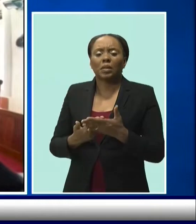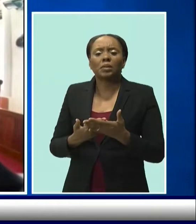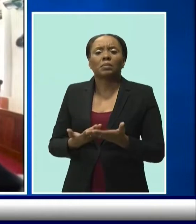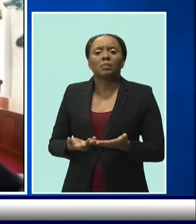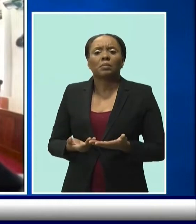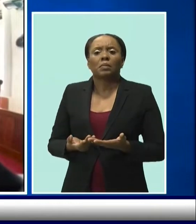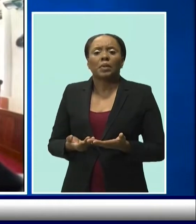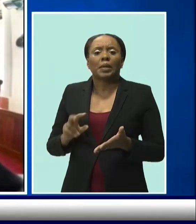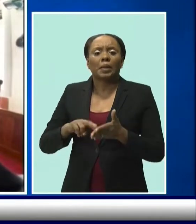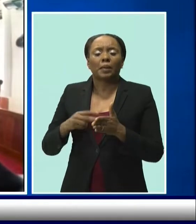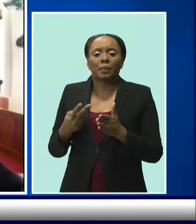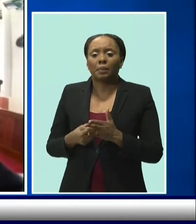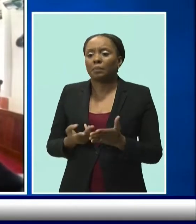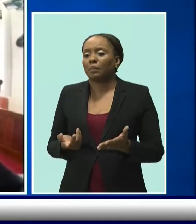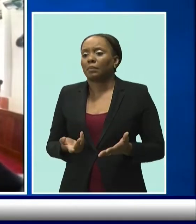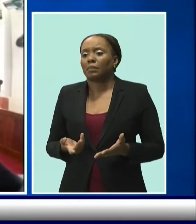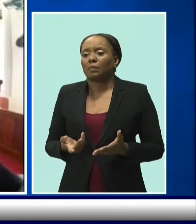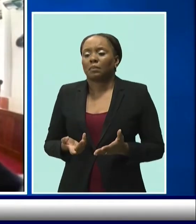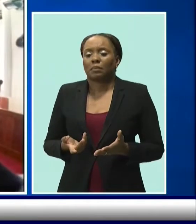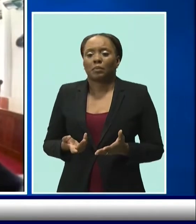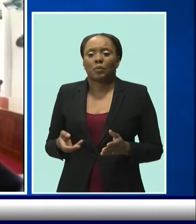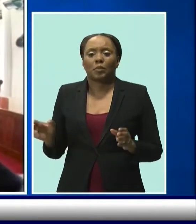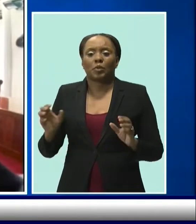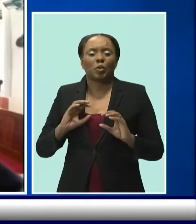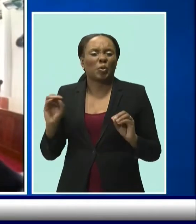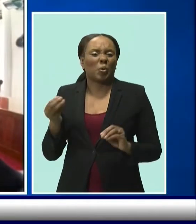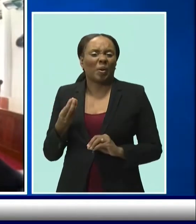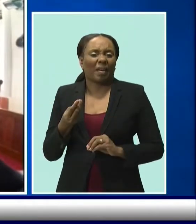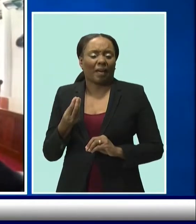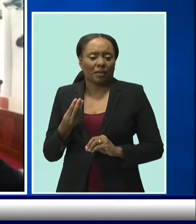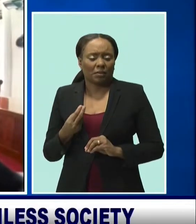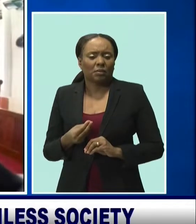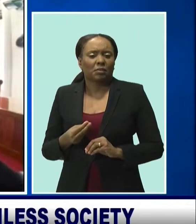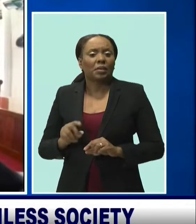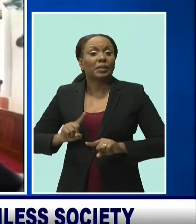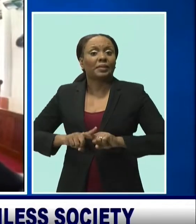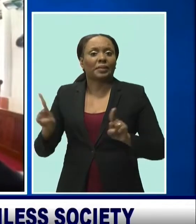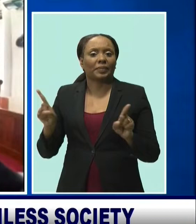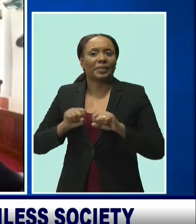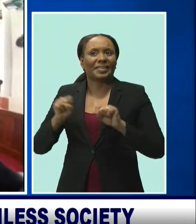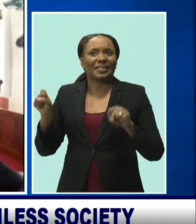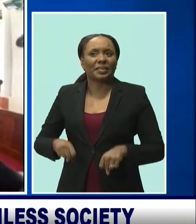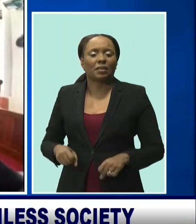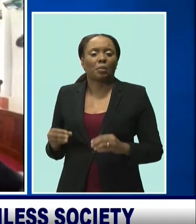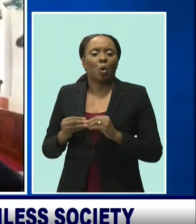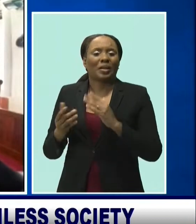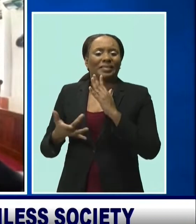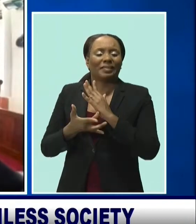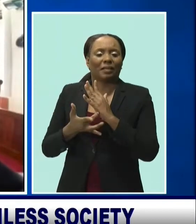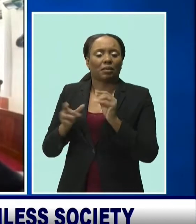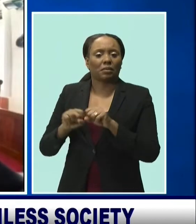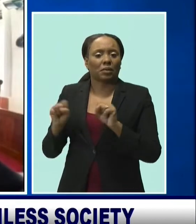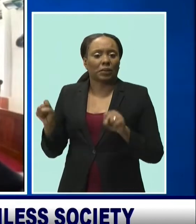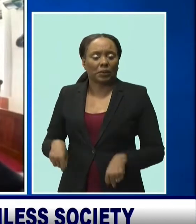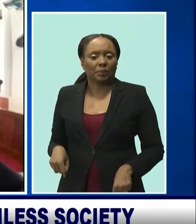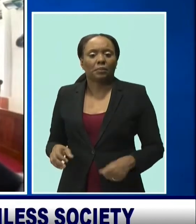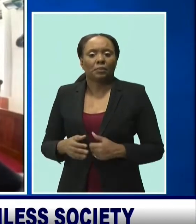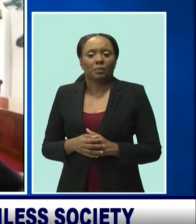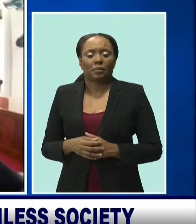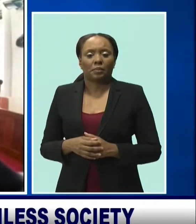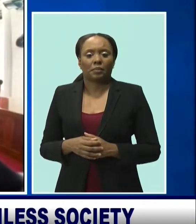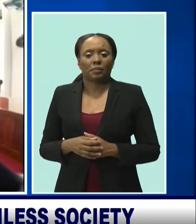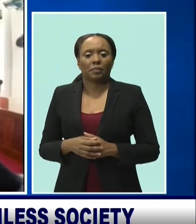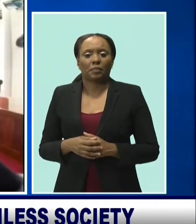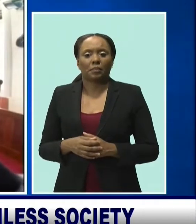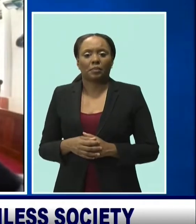use cashless systems and also to use technology to integrate a lot of the current